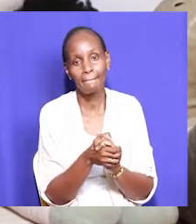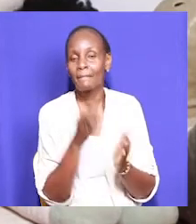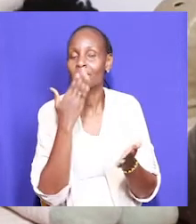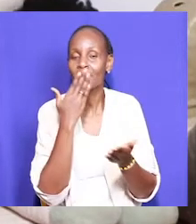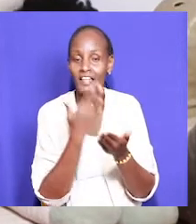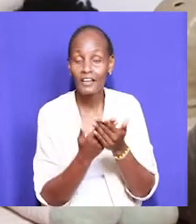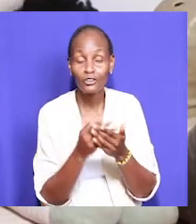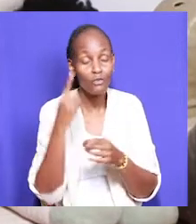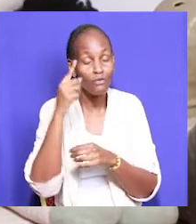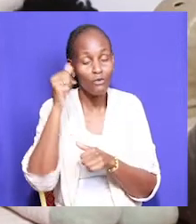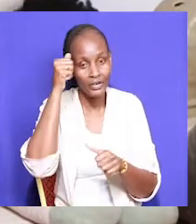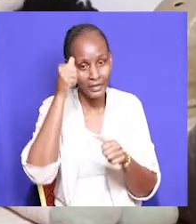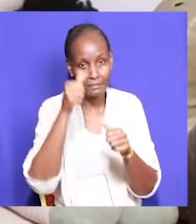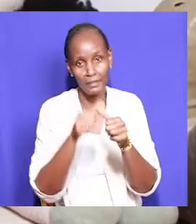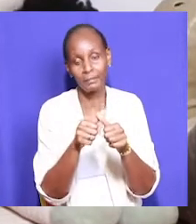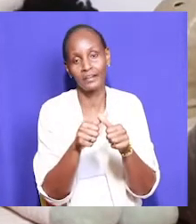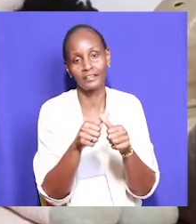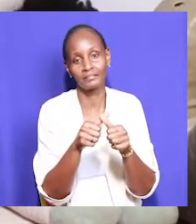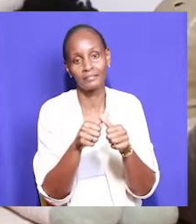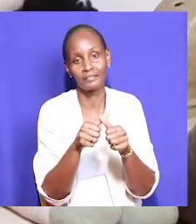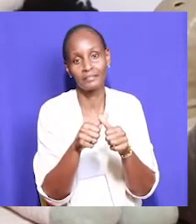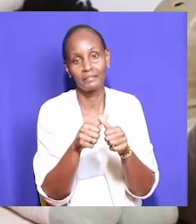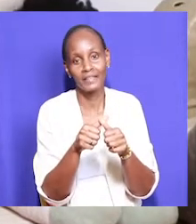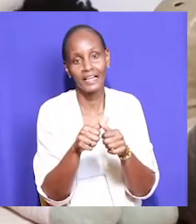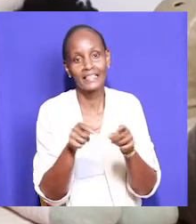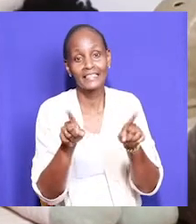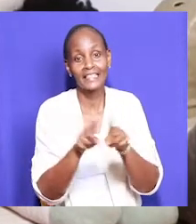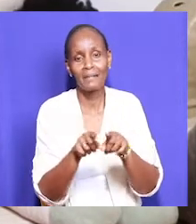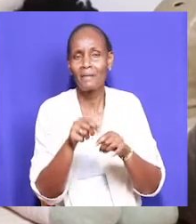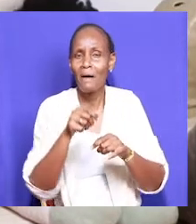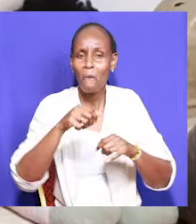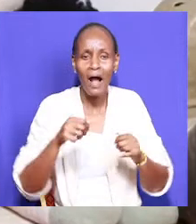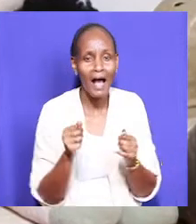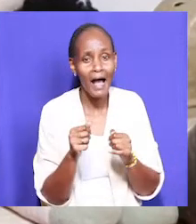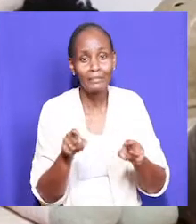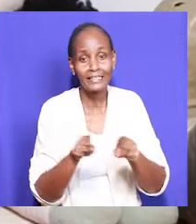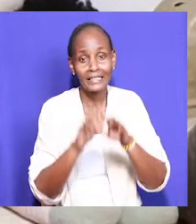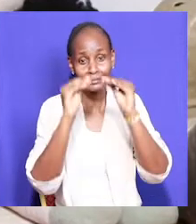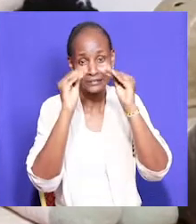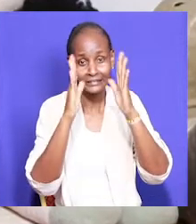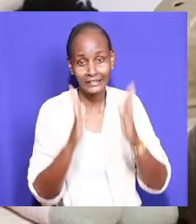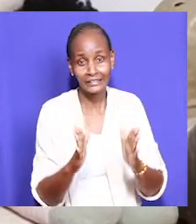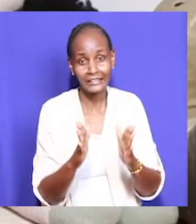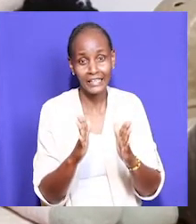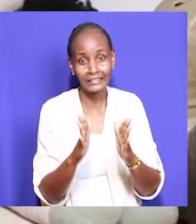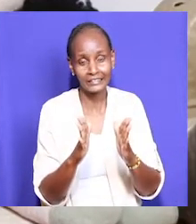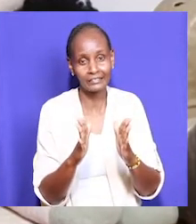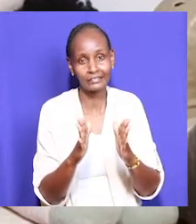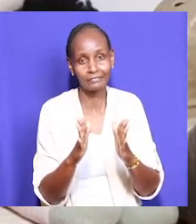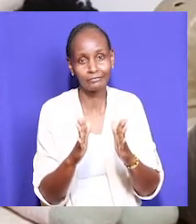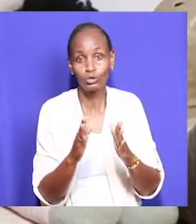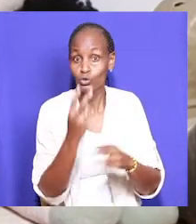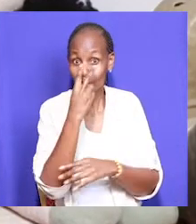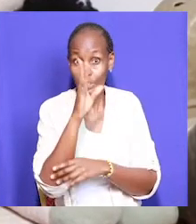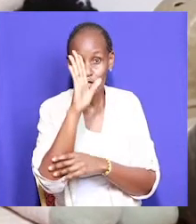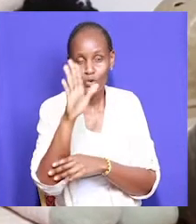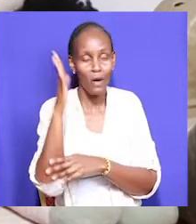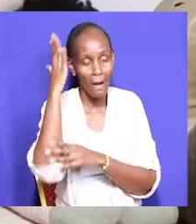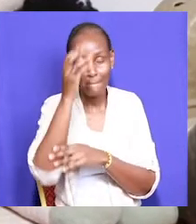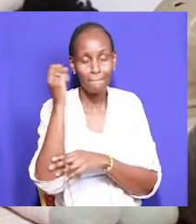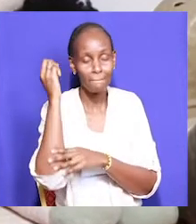Thank you for remembering. And we are so happy as teachers to see your lovely, lovely, lovely